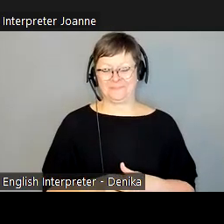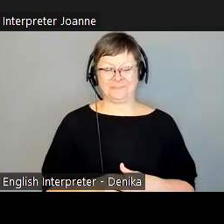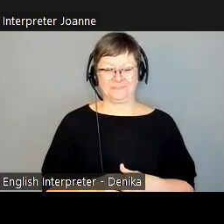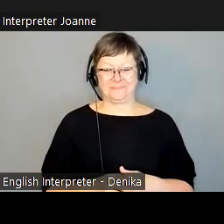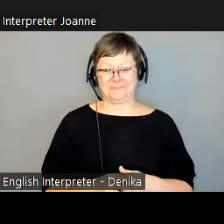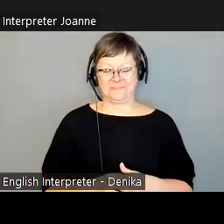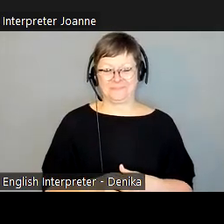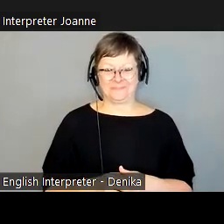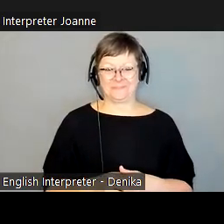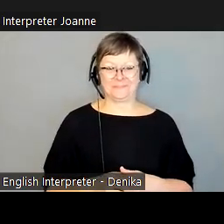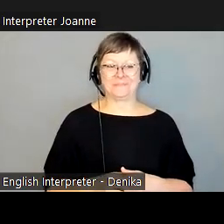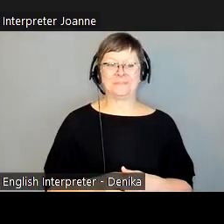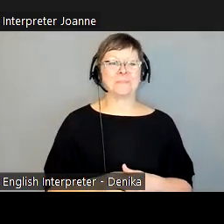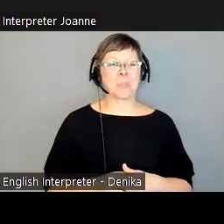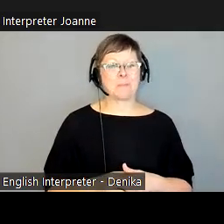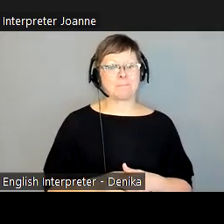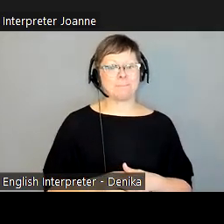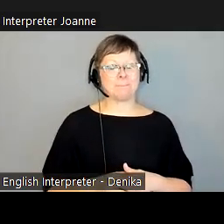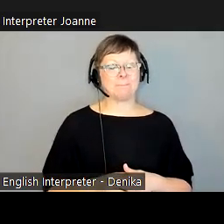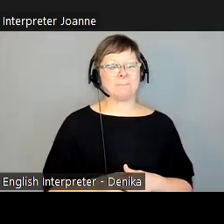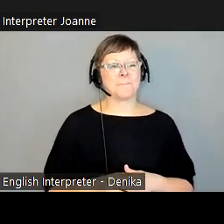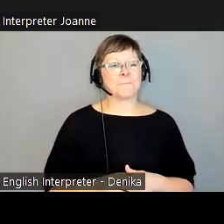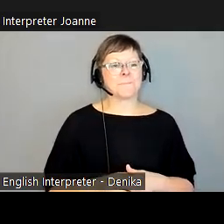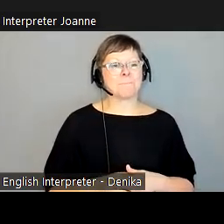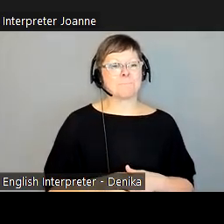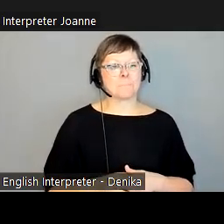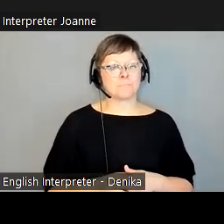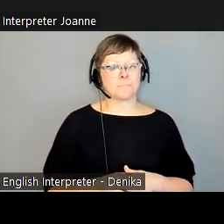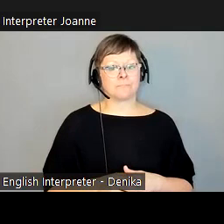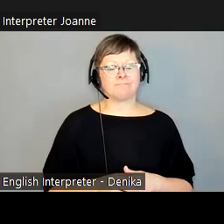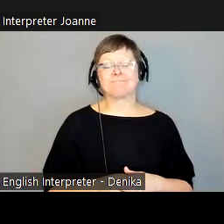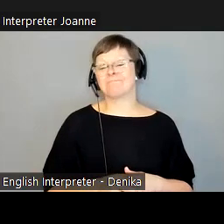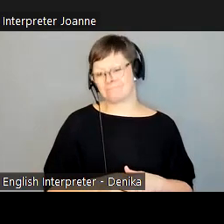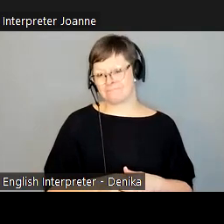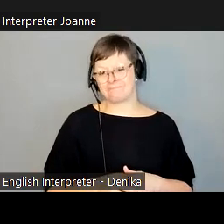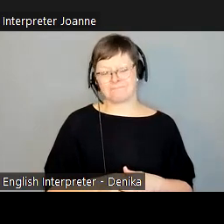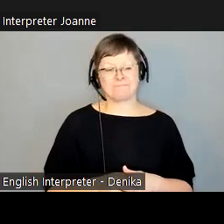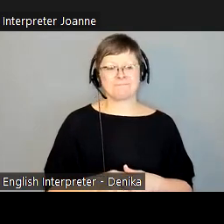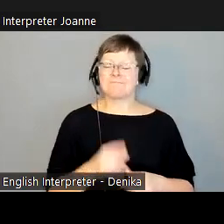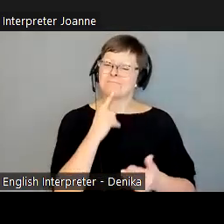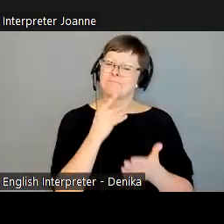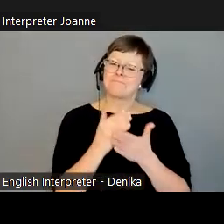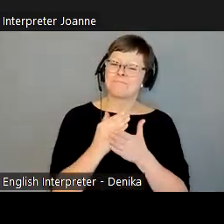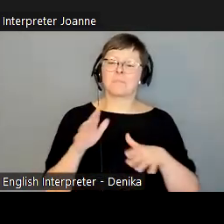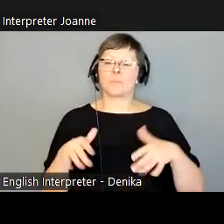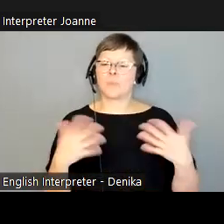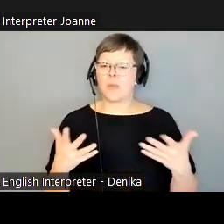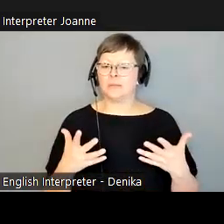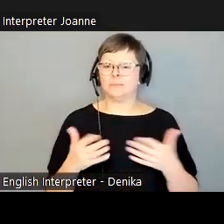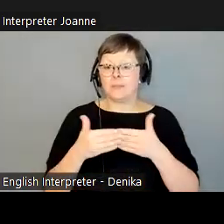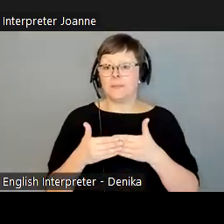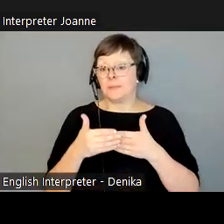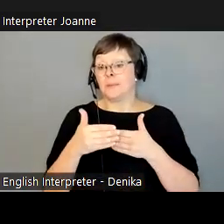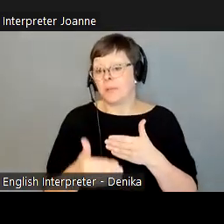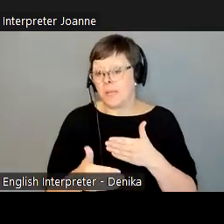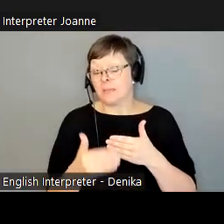I just wanted to talk a little bit about the best things and next steps for everyone